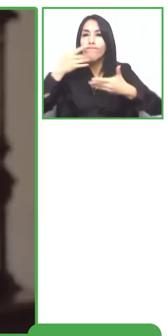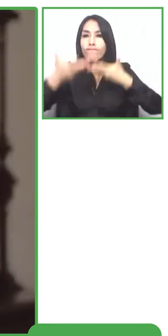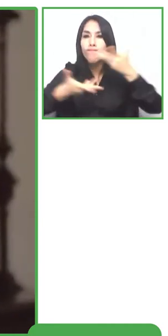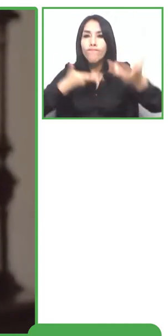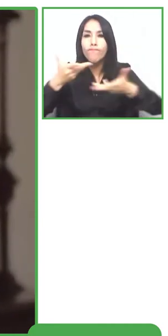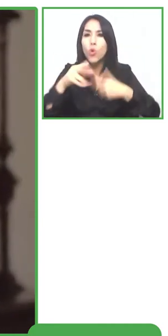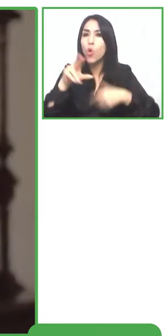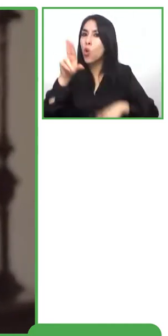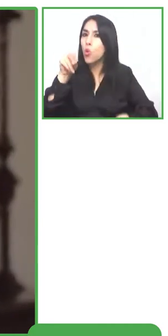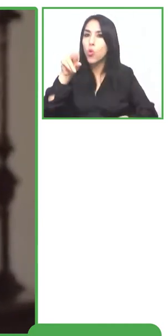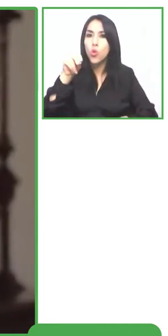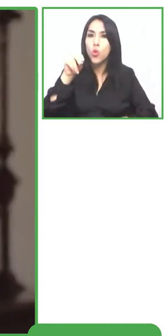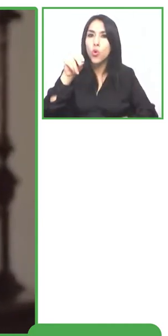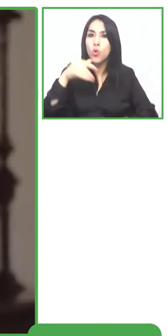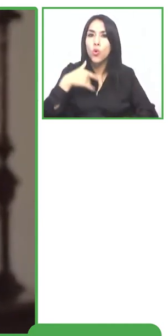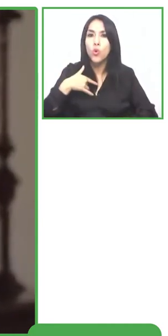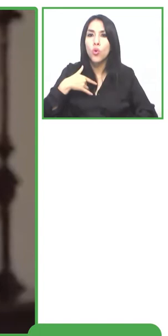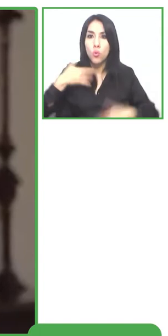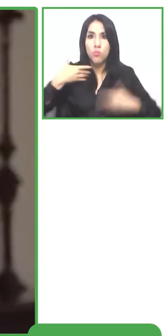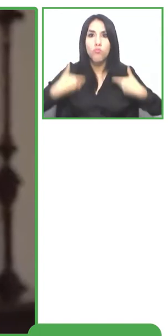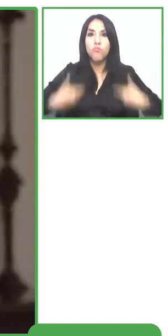can make a difference.